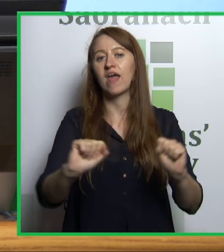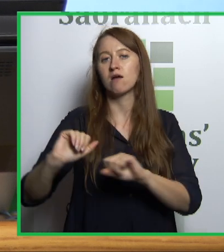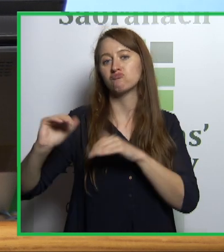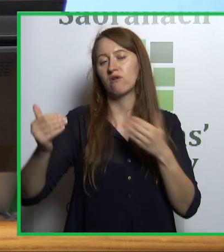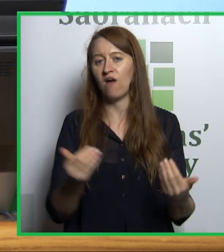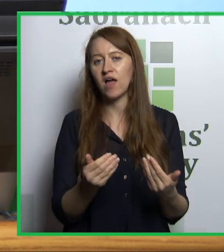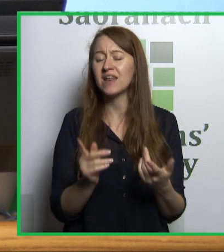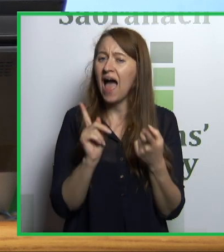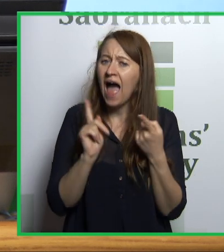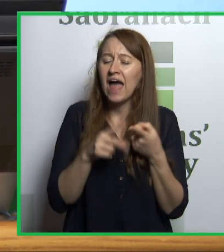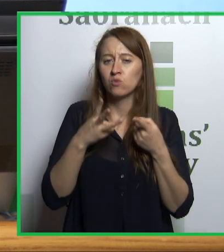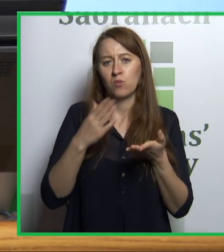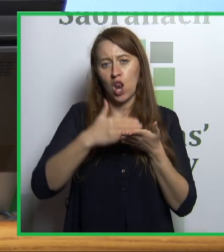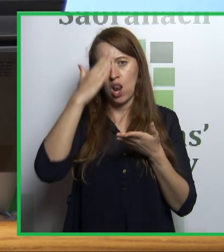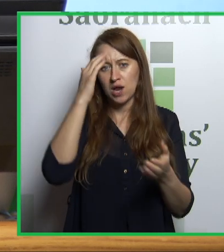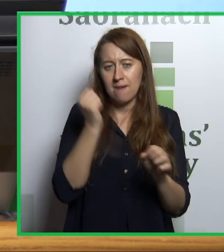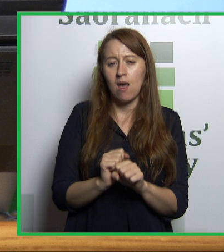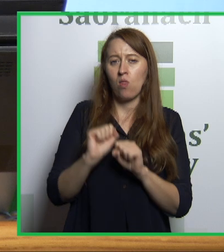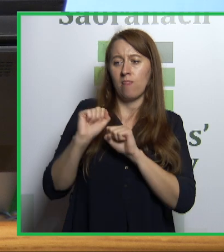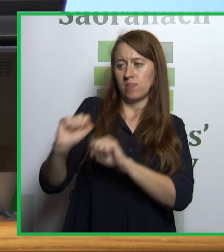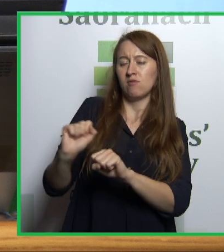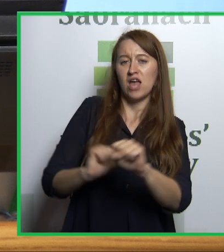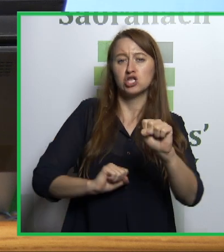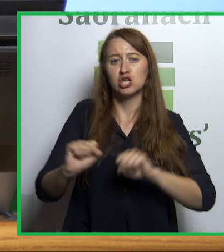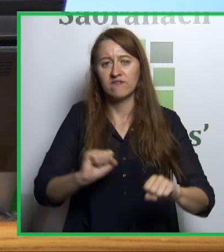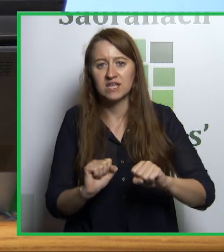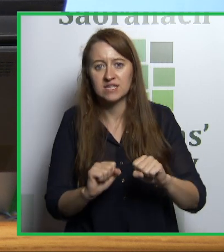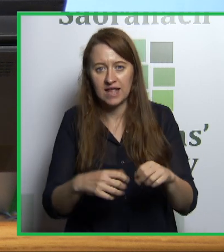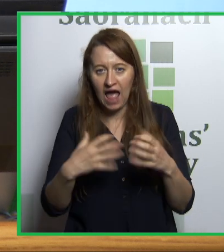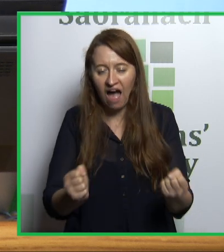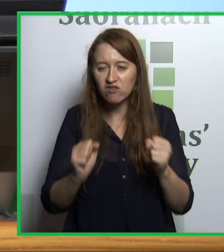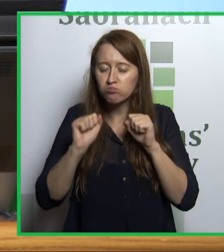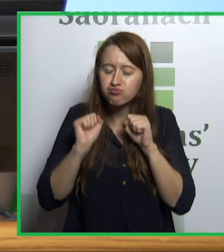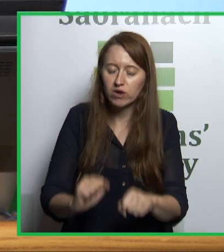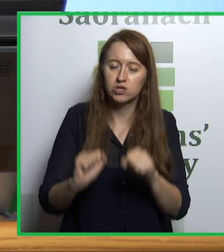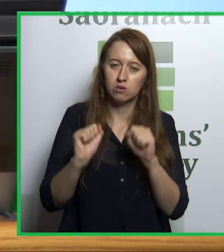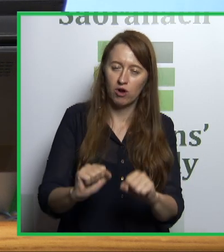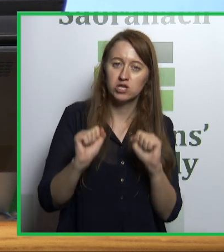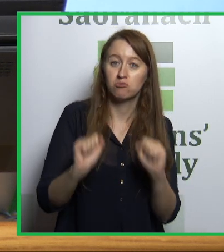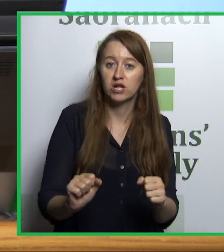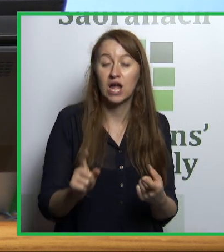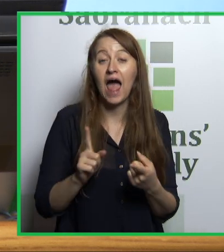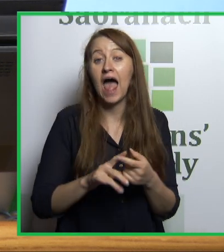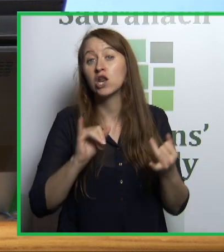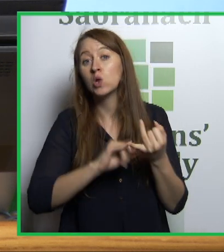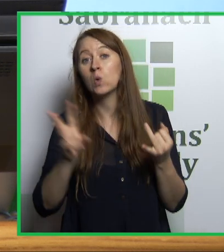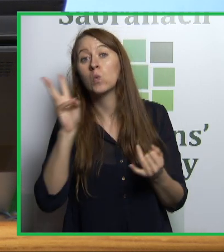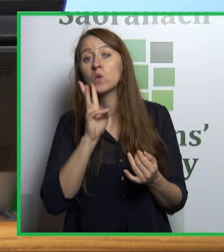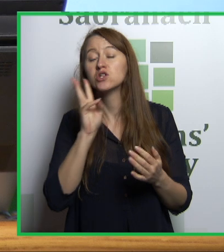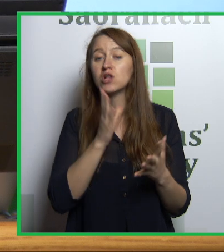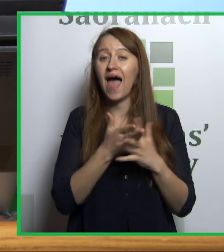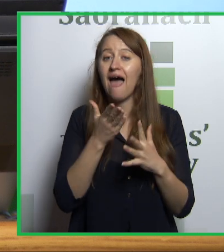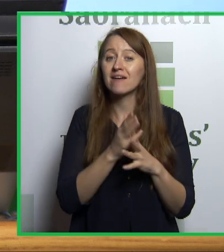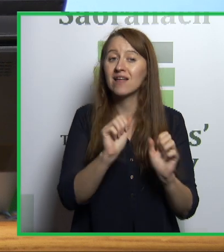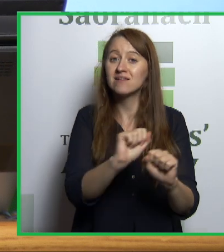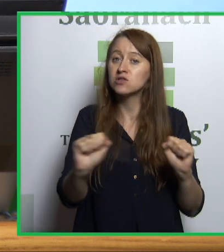relentless pressure that those services are under, and the challenges of accessibility for people trying to access the services, and the issues that were